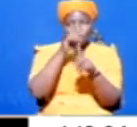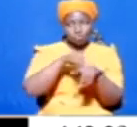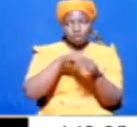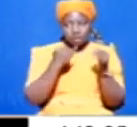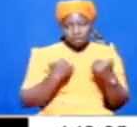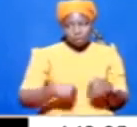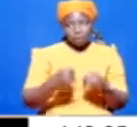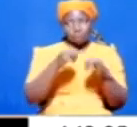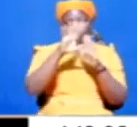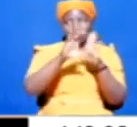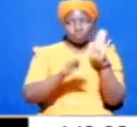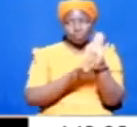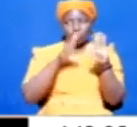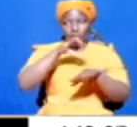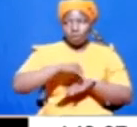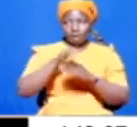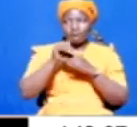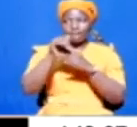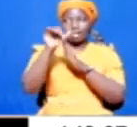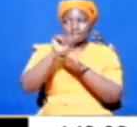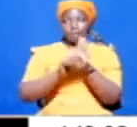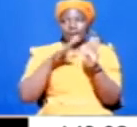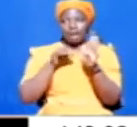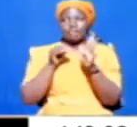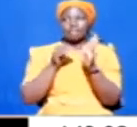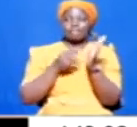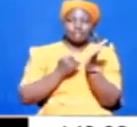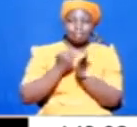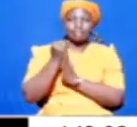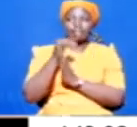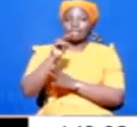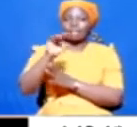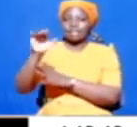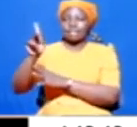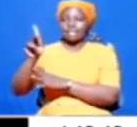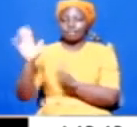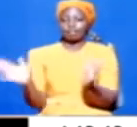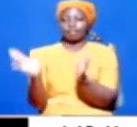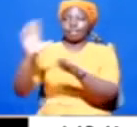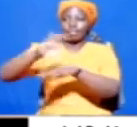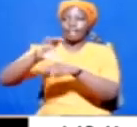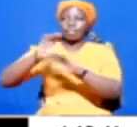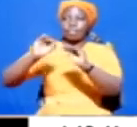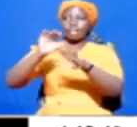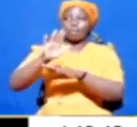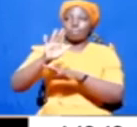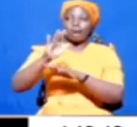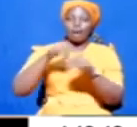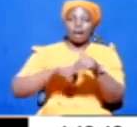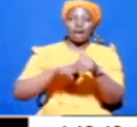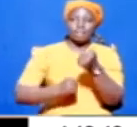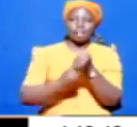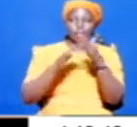on Leadership and Integrity. He said the NCCK will encourage churches to sensitize their followers on their civil duty to elect